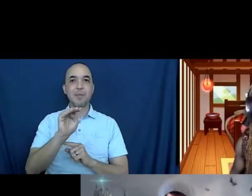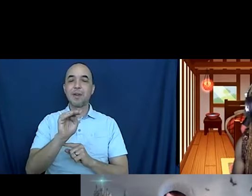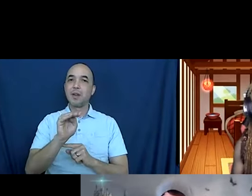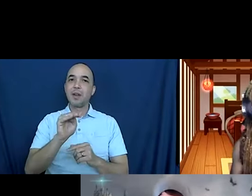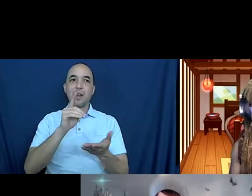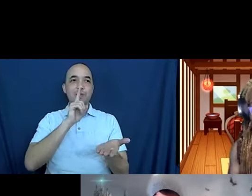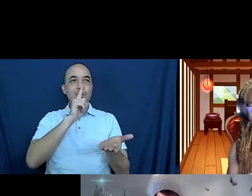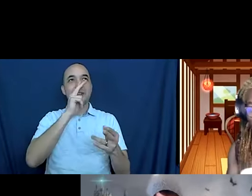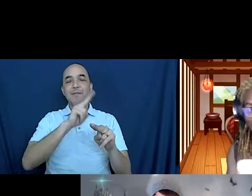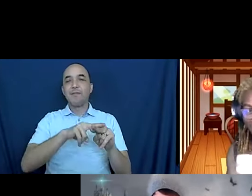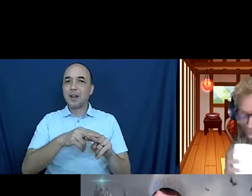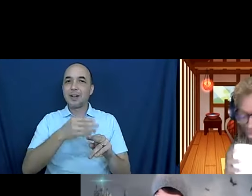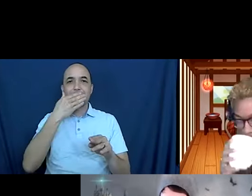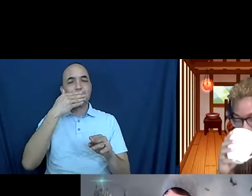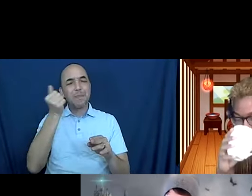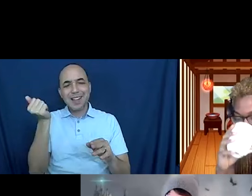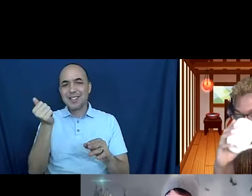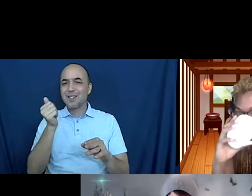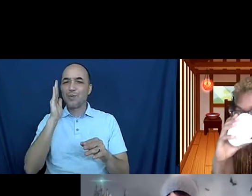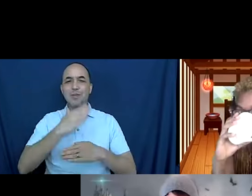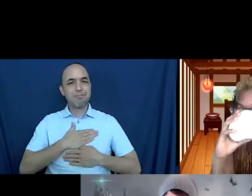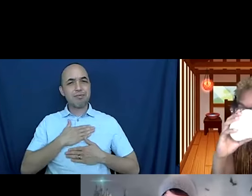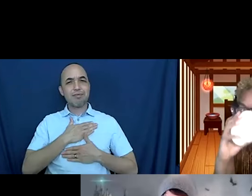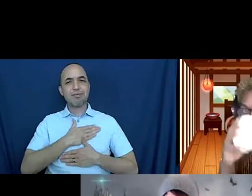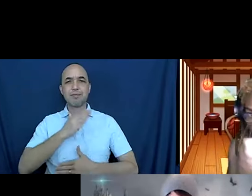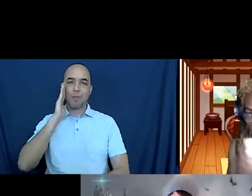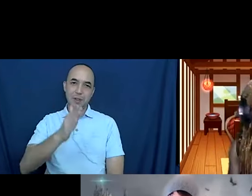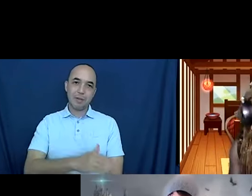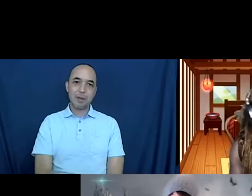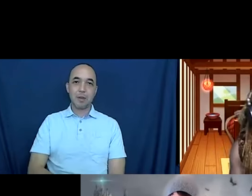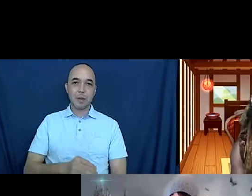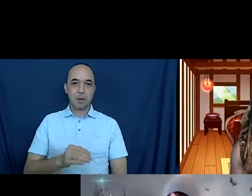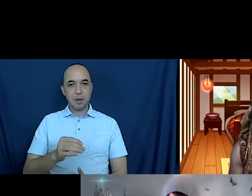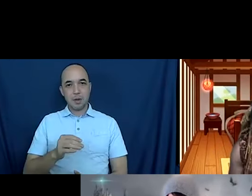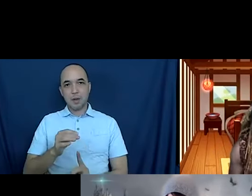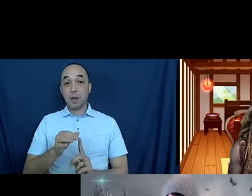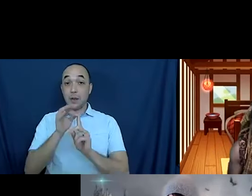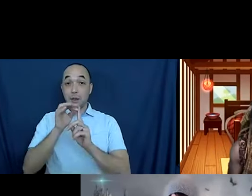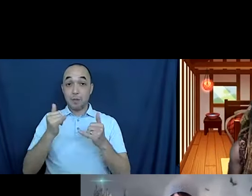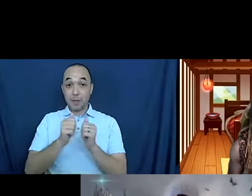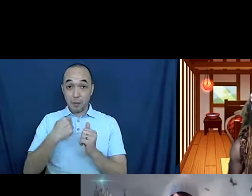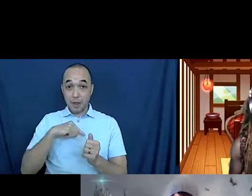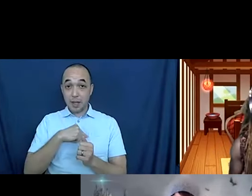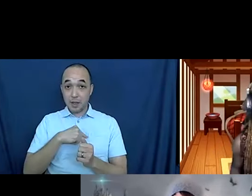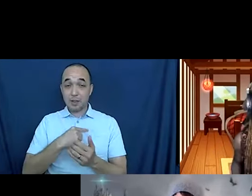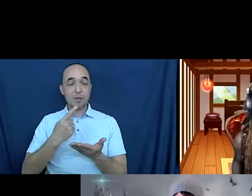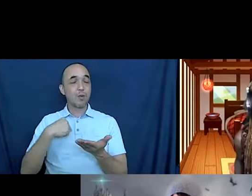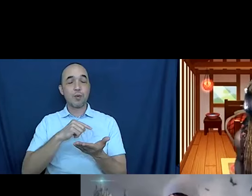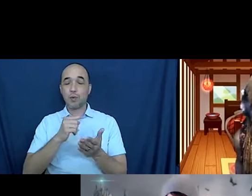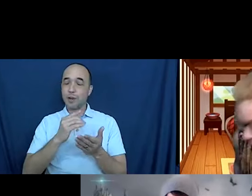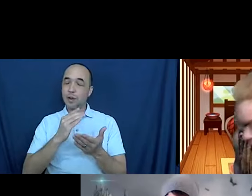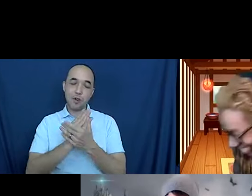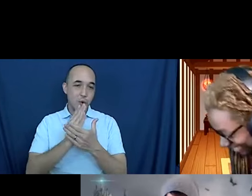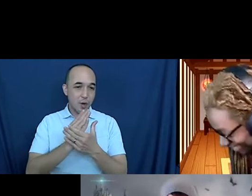so much fun, and you're going to have a great time. So. Unless you play with us, in which case it's a terrible time. We're obnoxious. We are